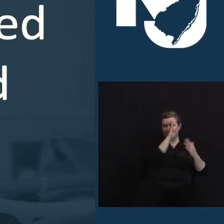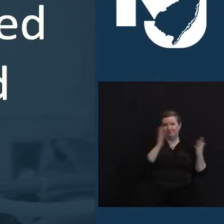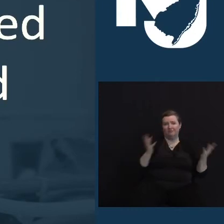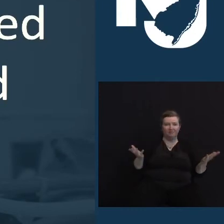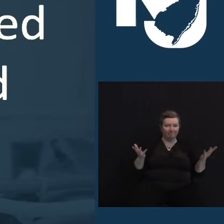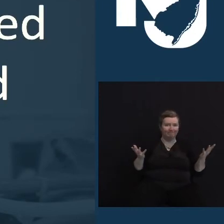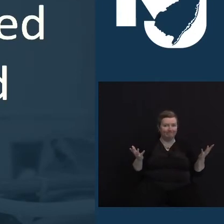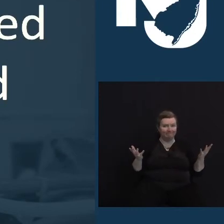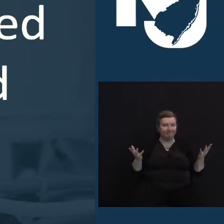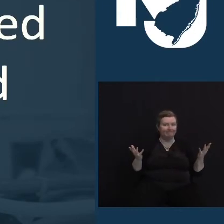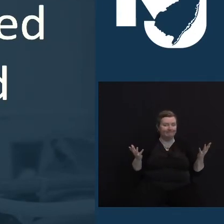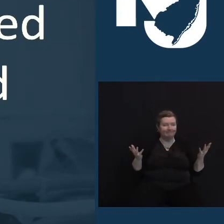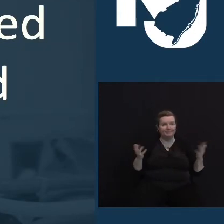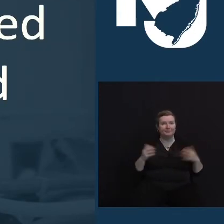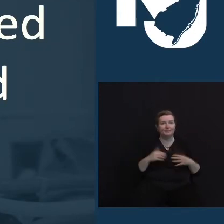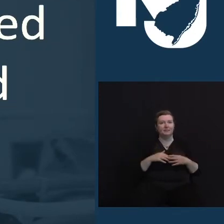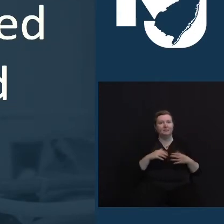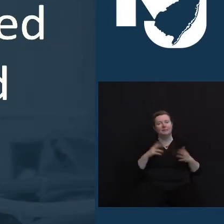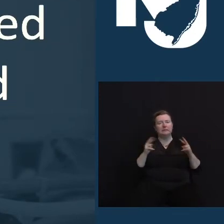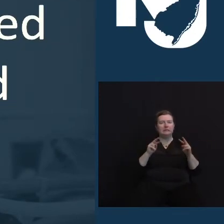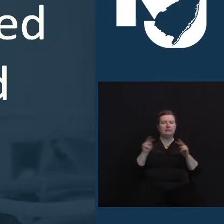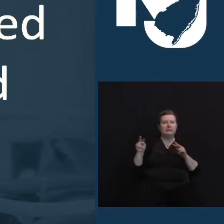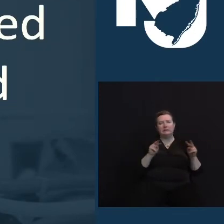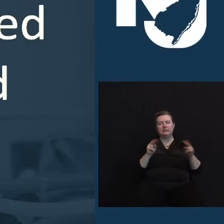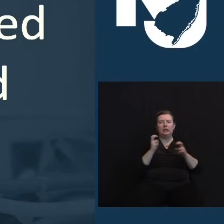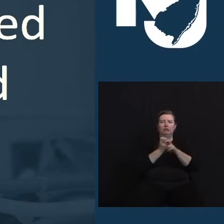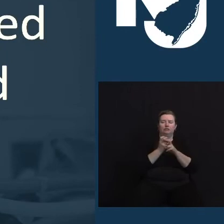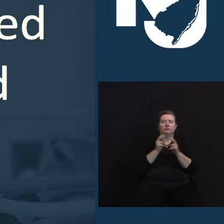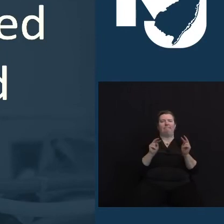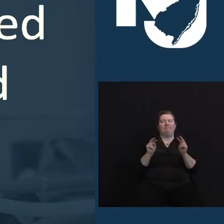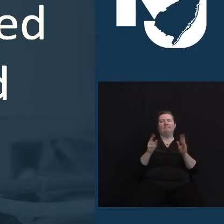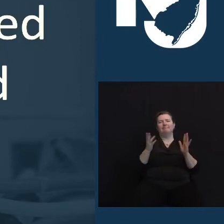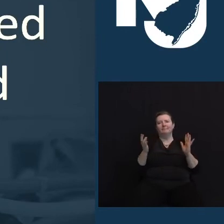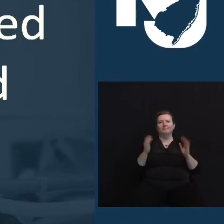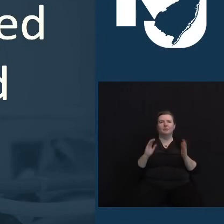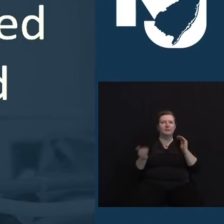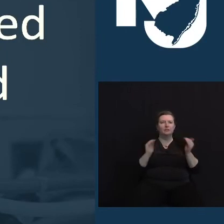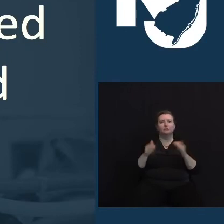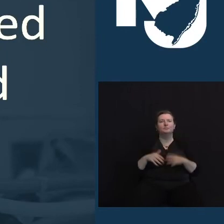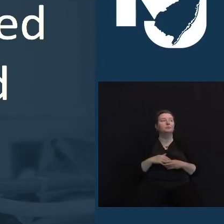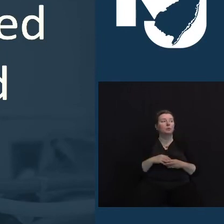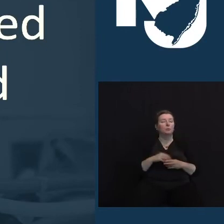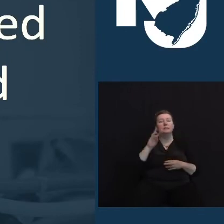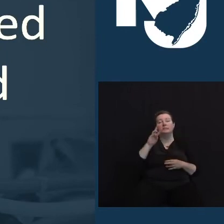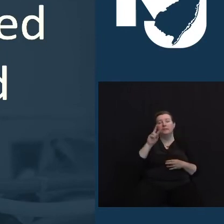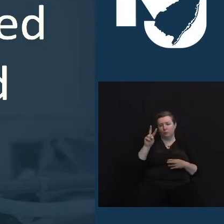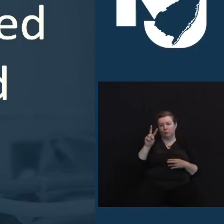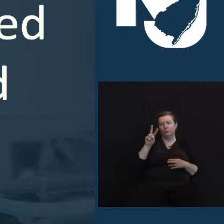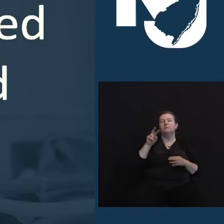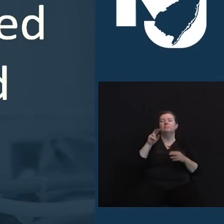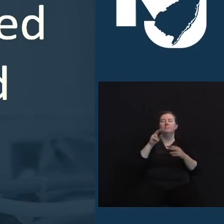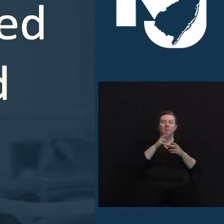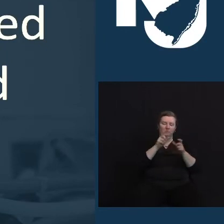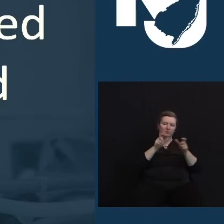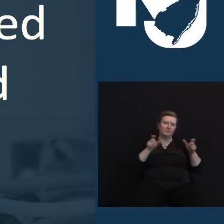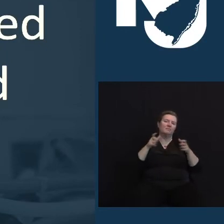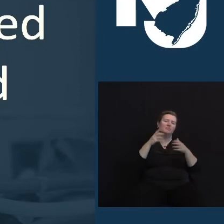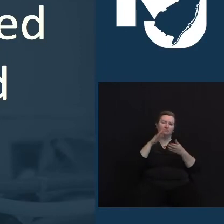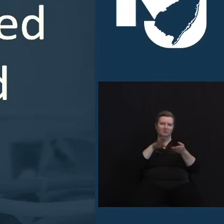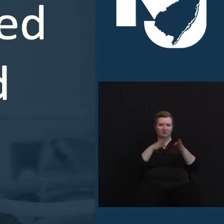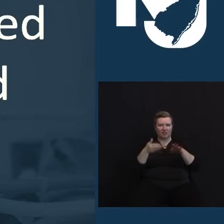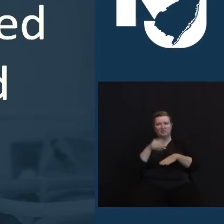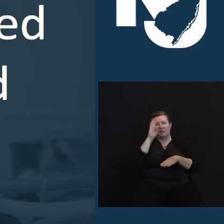at the risk of comparing apples to oranges, 64 in-hospital deaths yesterday, not yet confirmed. But